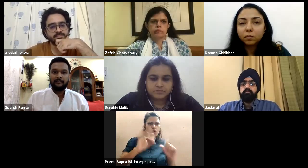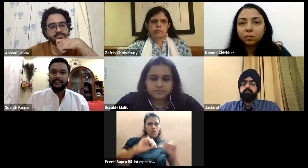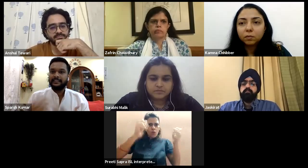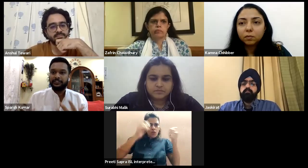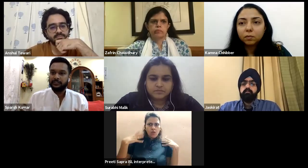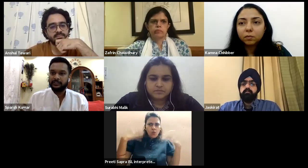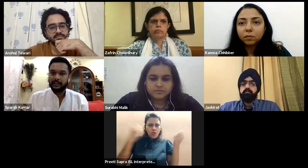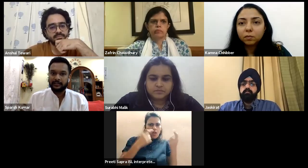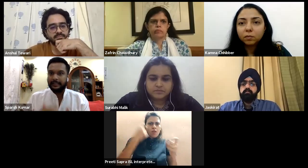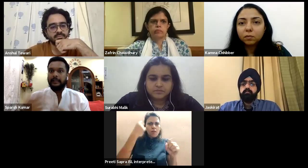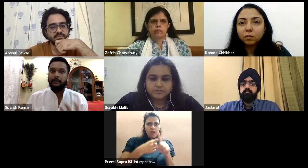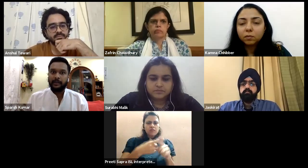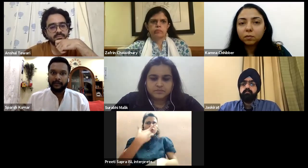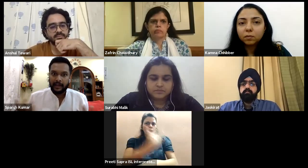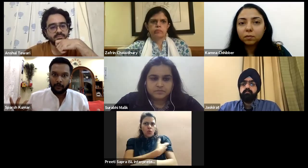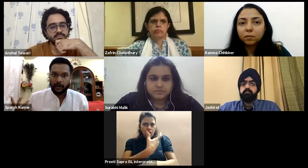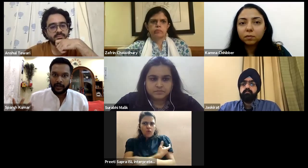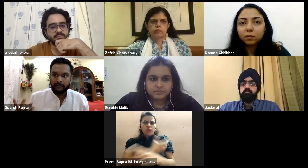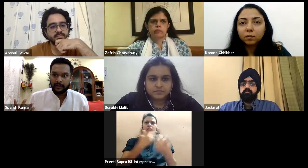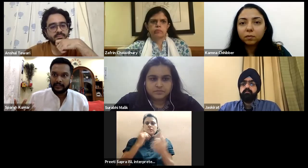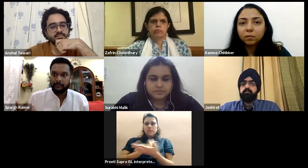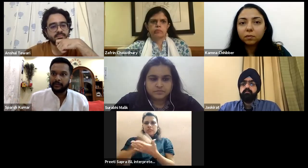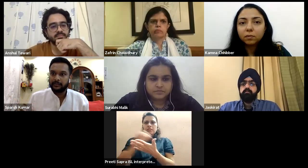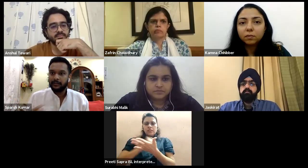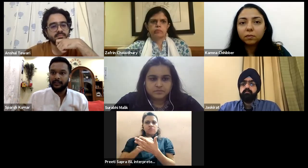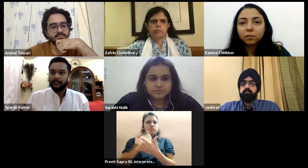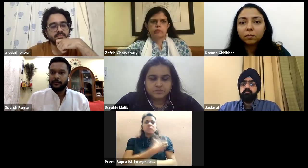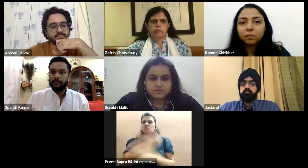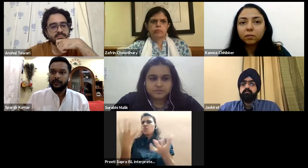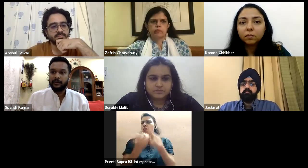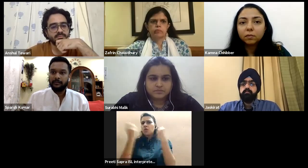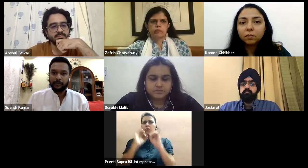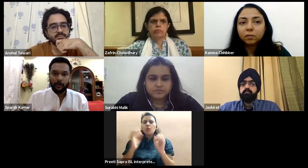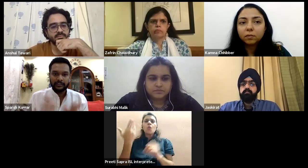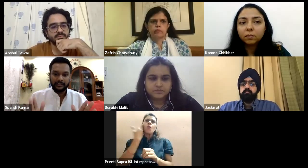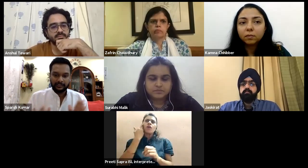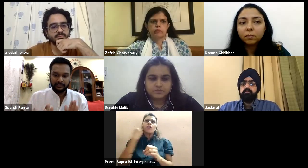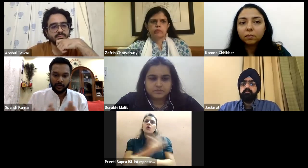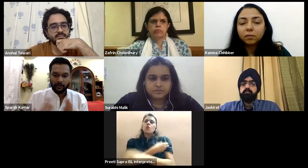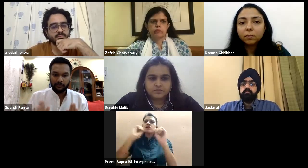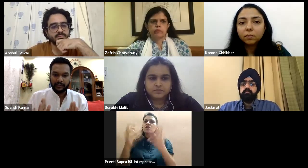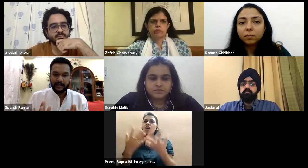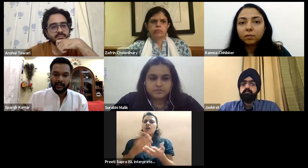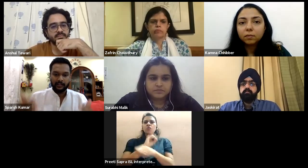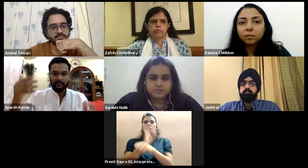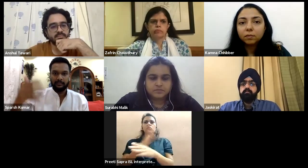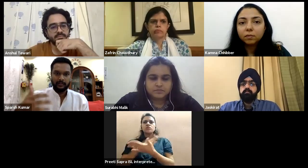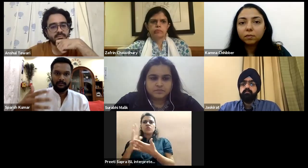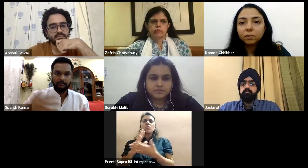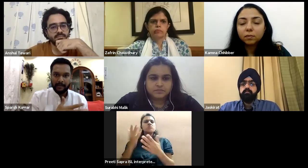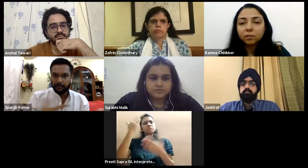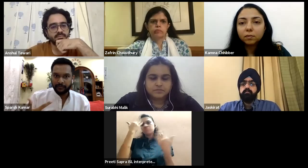and vaccinations are still coming. We have no idea when it's coming. So, because there is not a lot of clarity